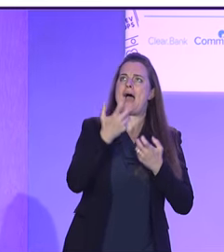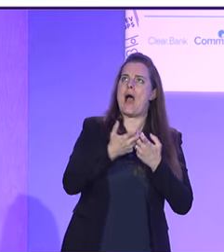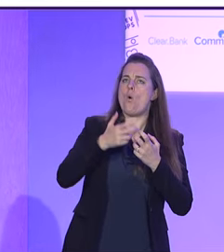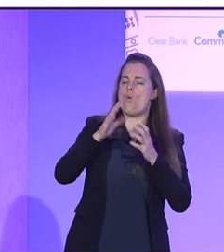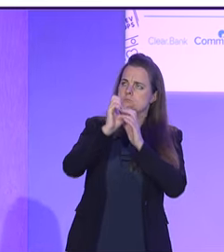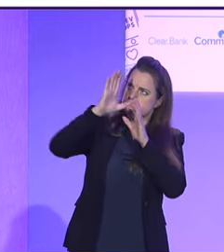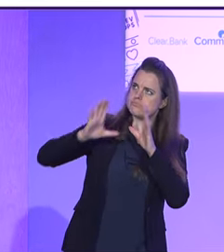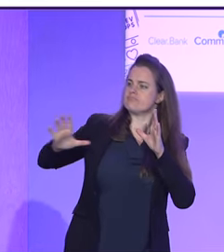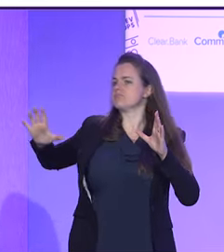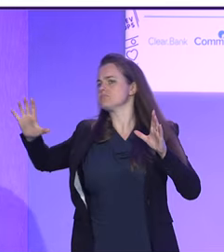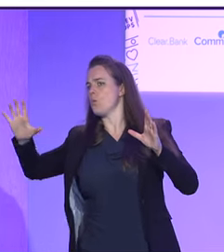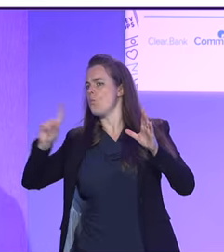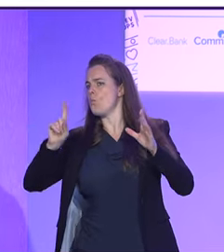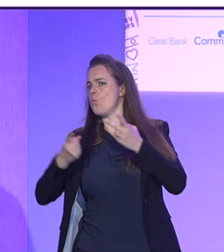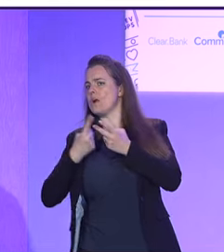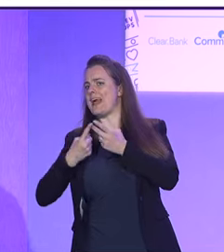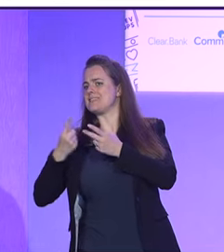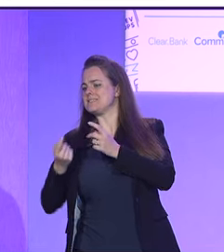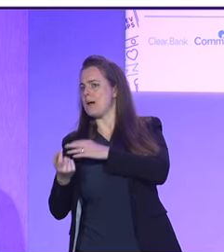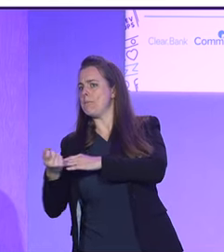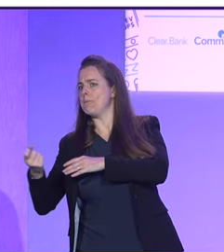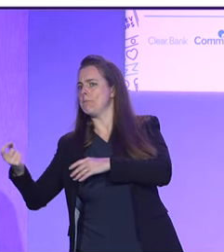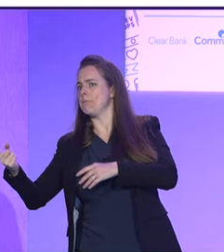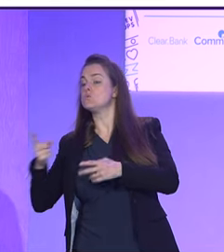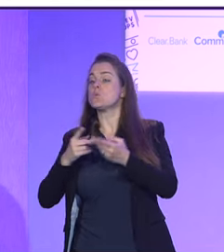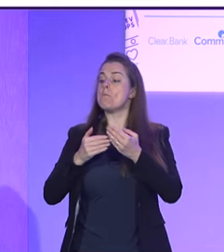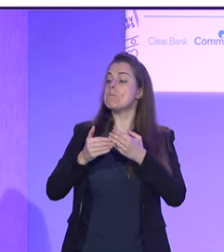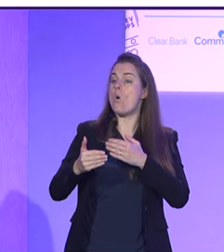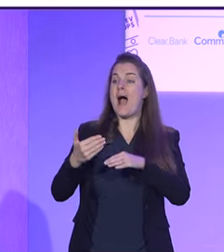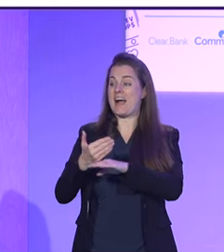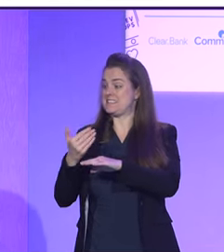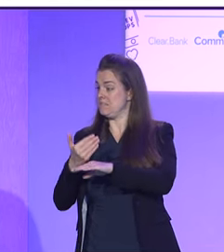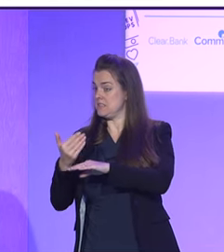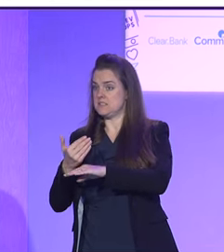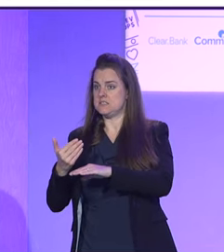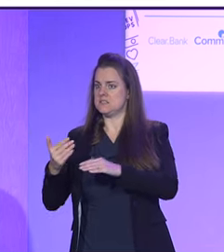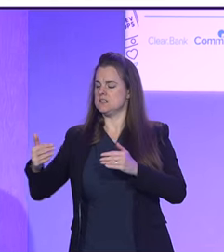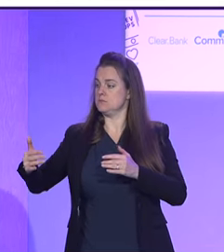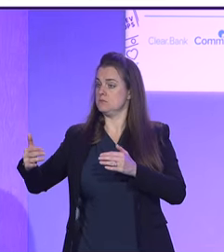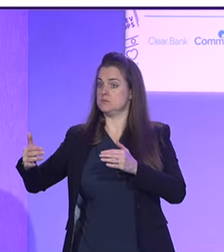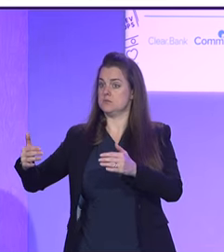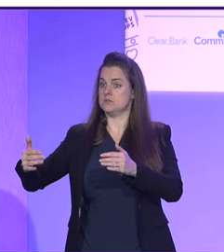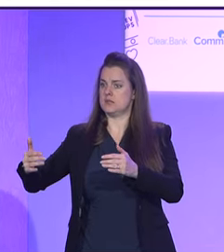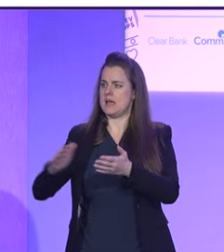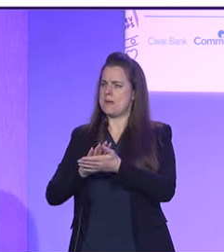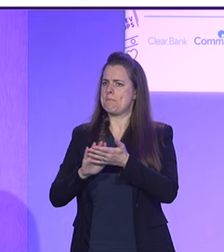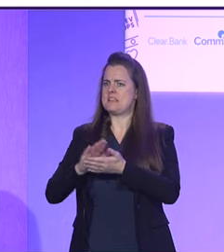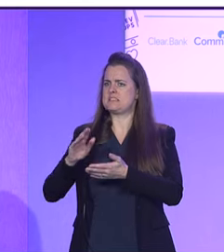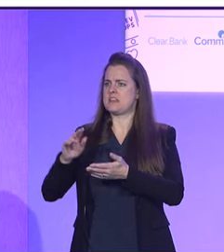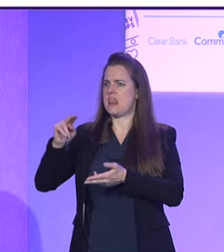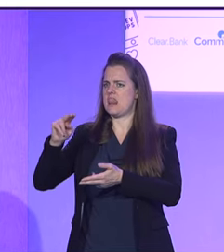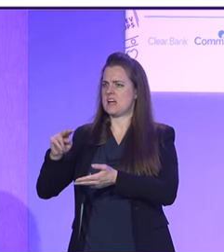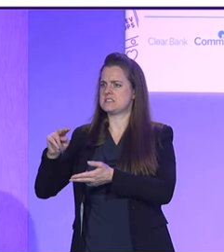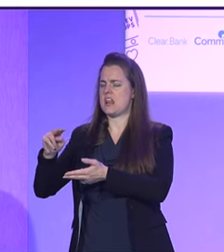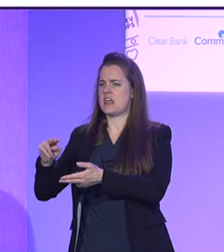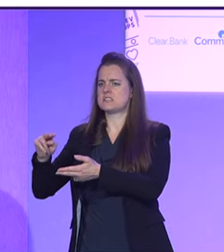more activity we have, over time, we're gaining less and less from each individual activity because